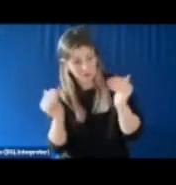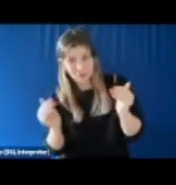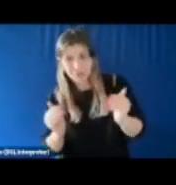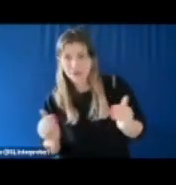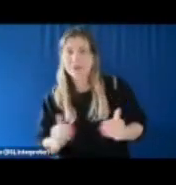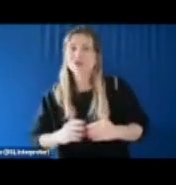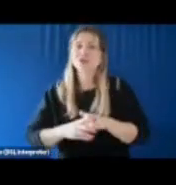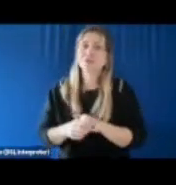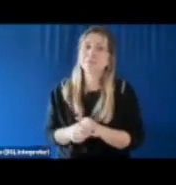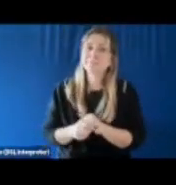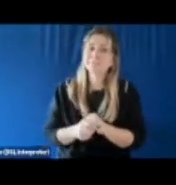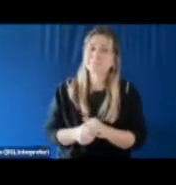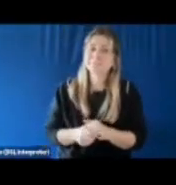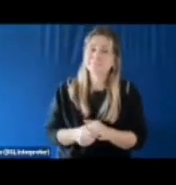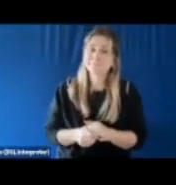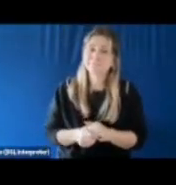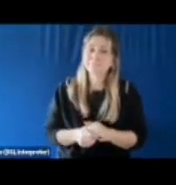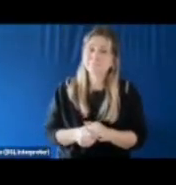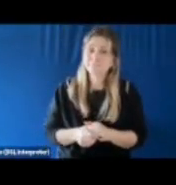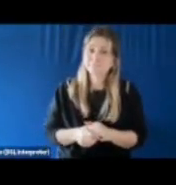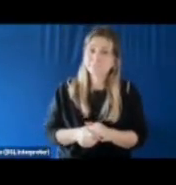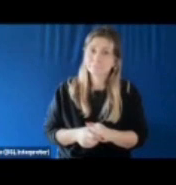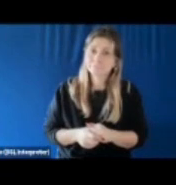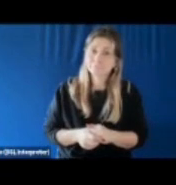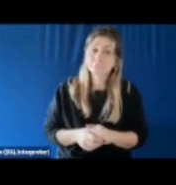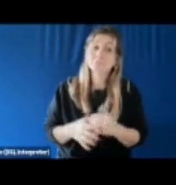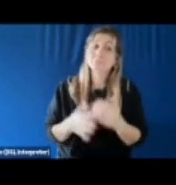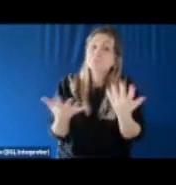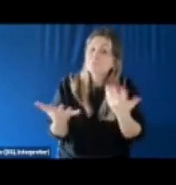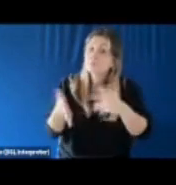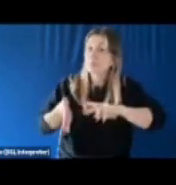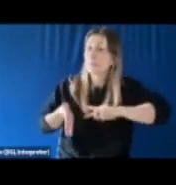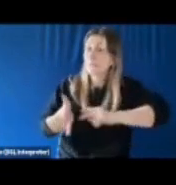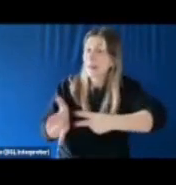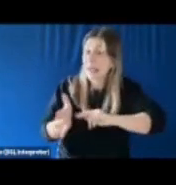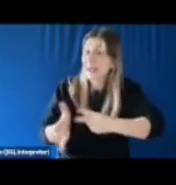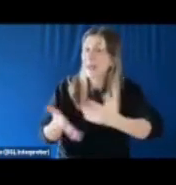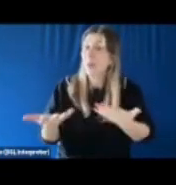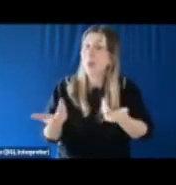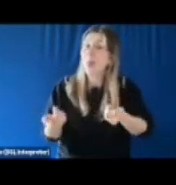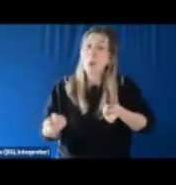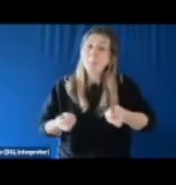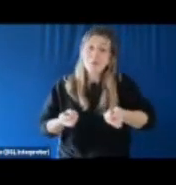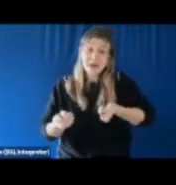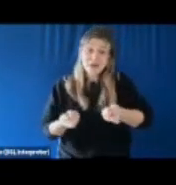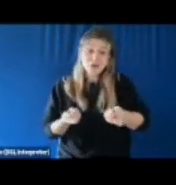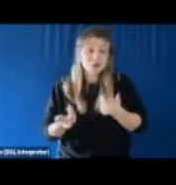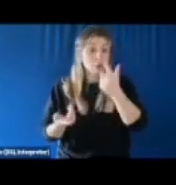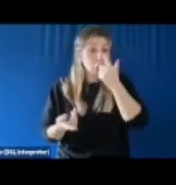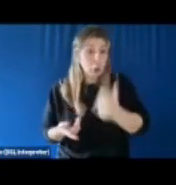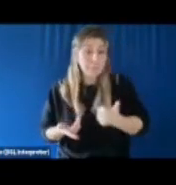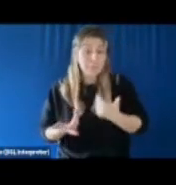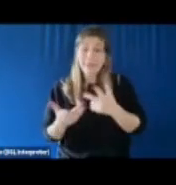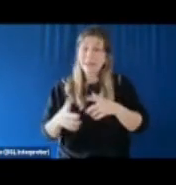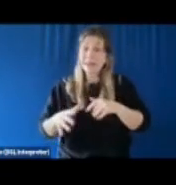It can also feed into the planning, the operational side of your activities, programming, marketing, and front